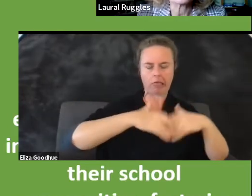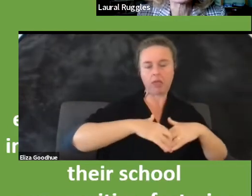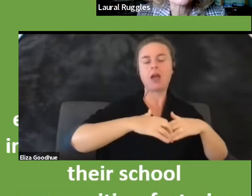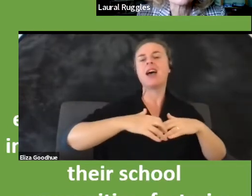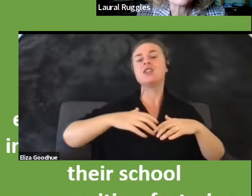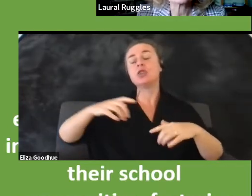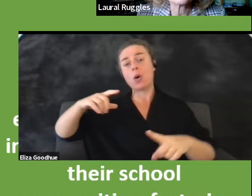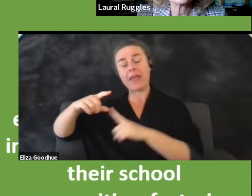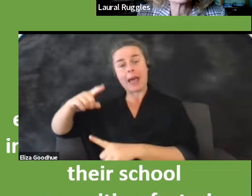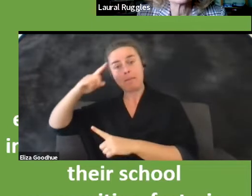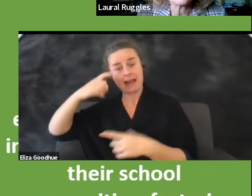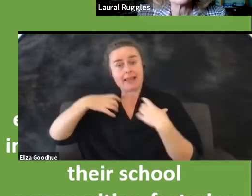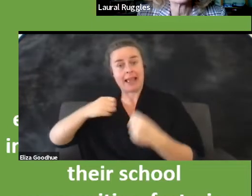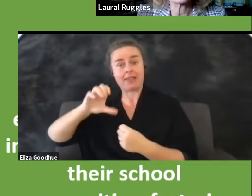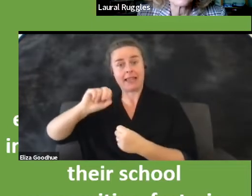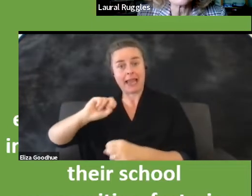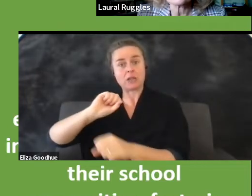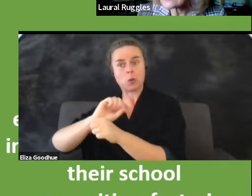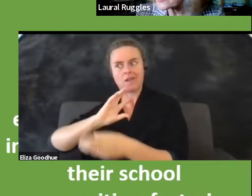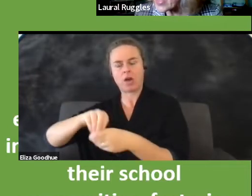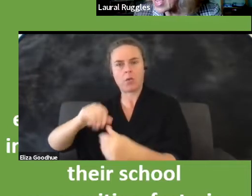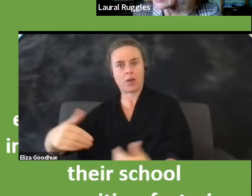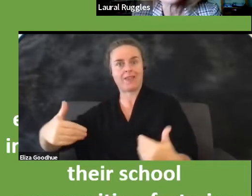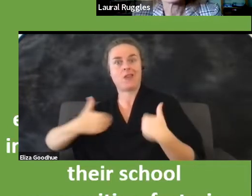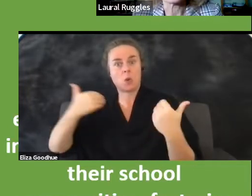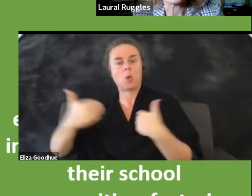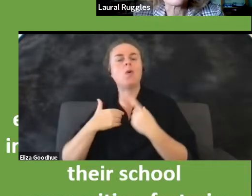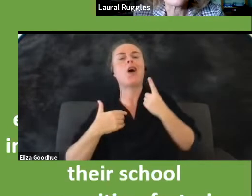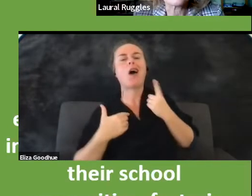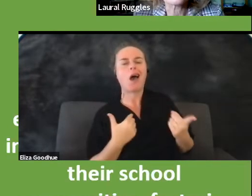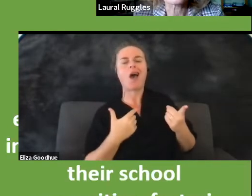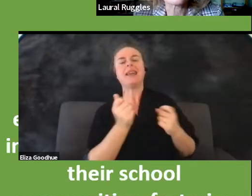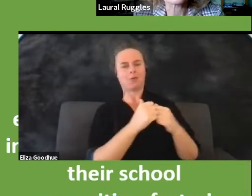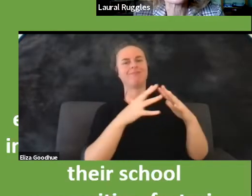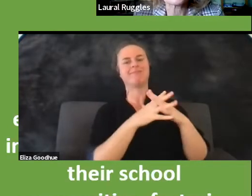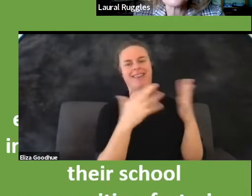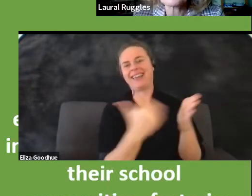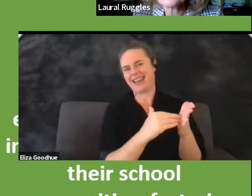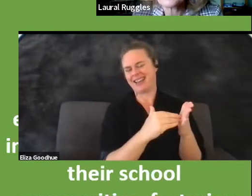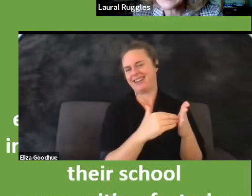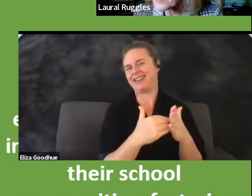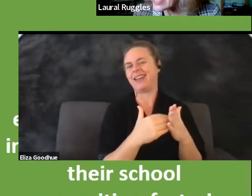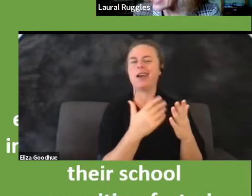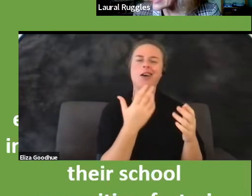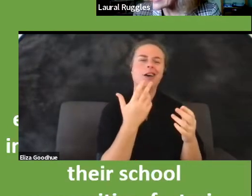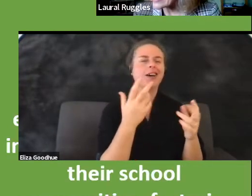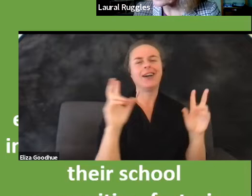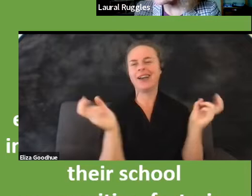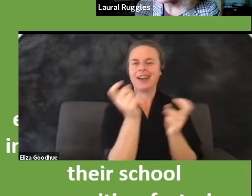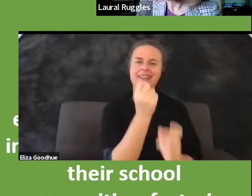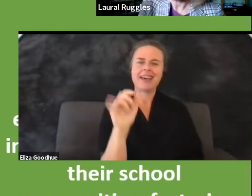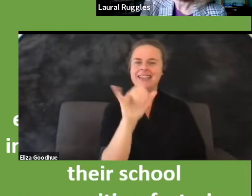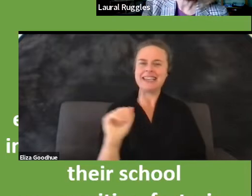And as they like to say, the yak is back. And we're very happy that it